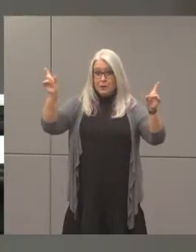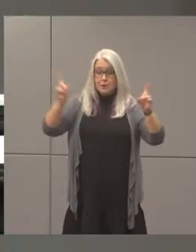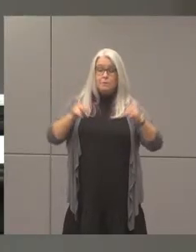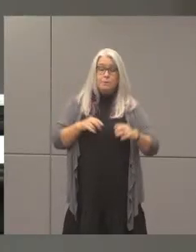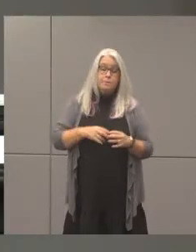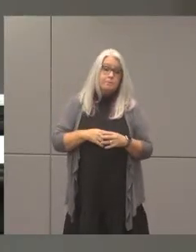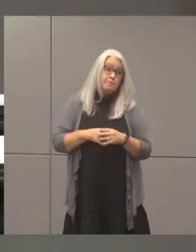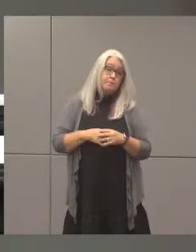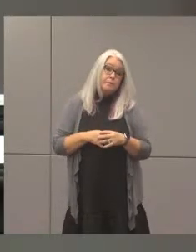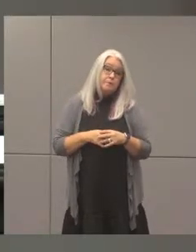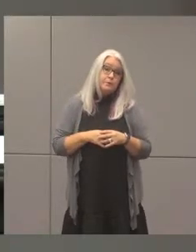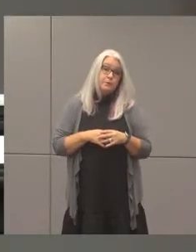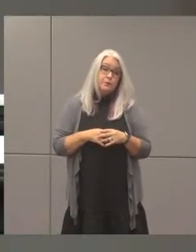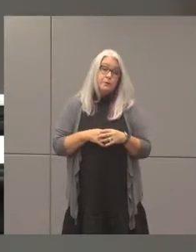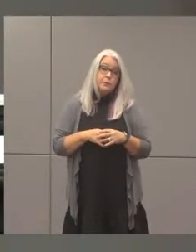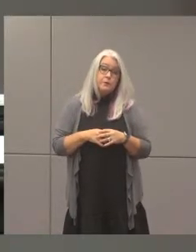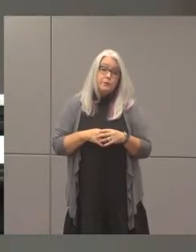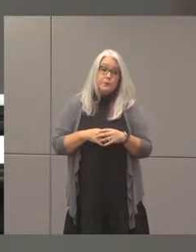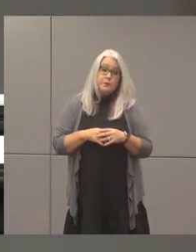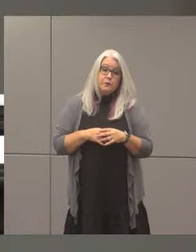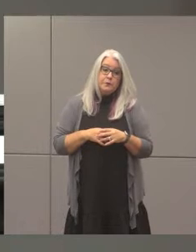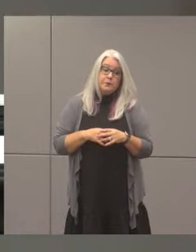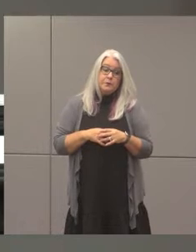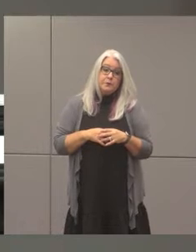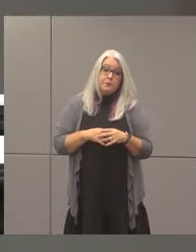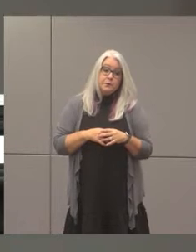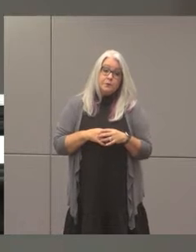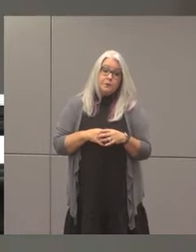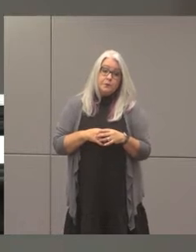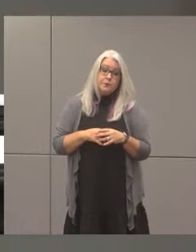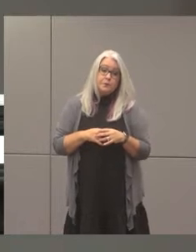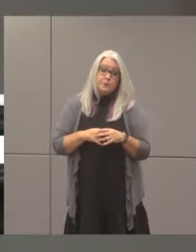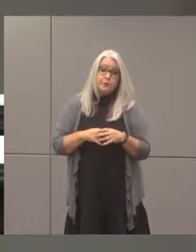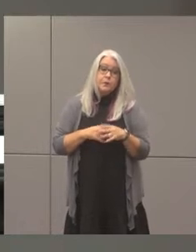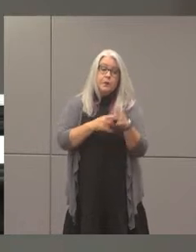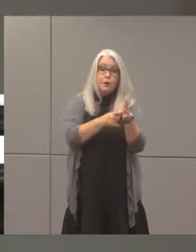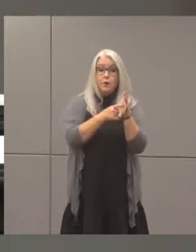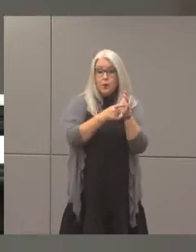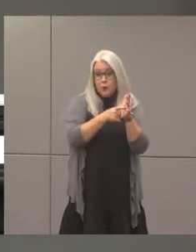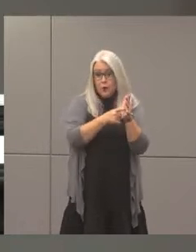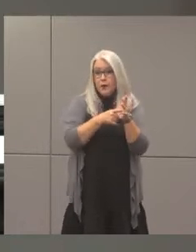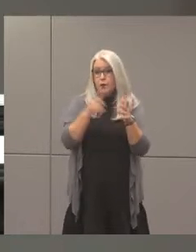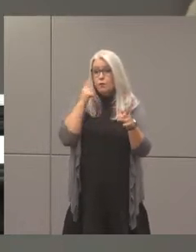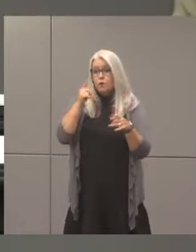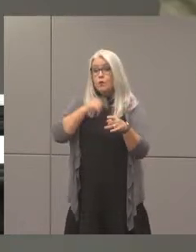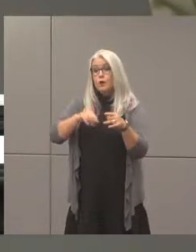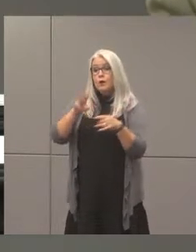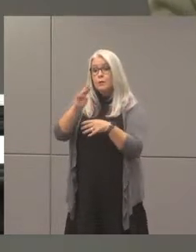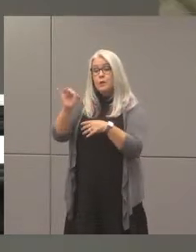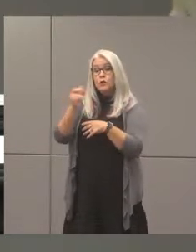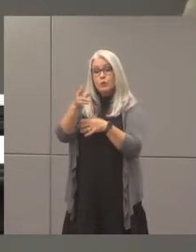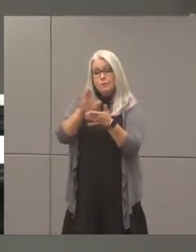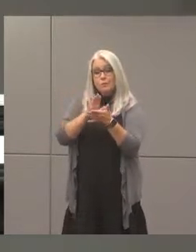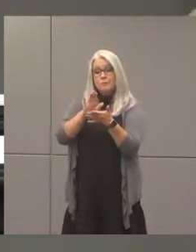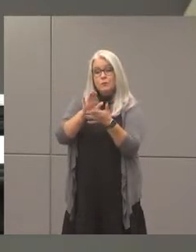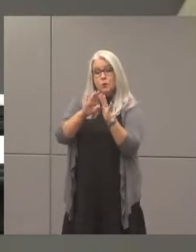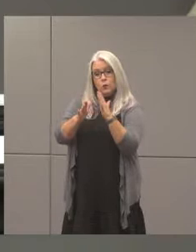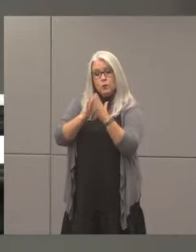is required by the Michigan Community College Act,